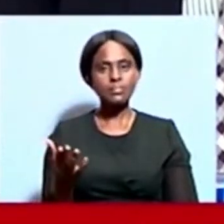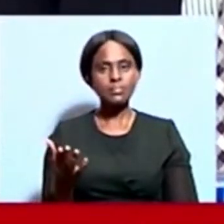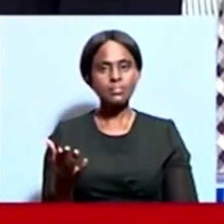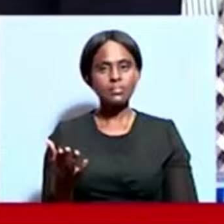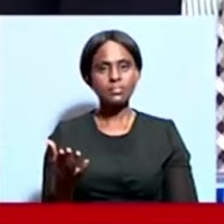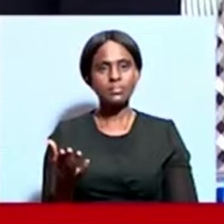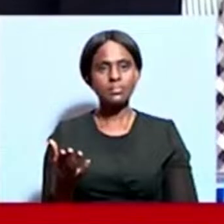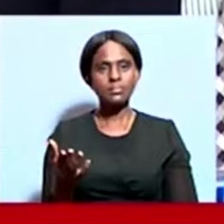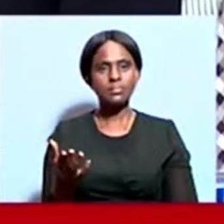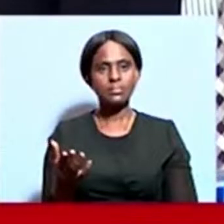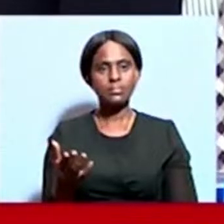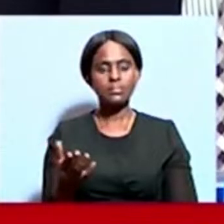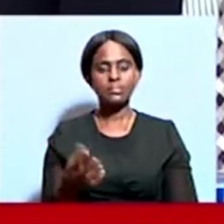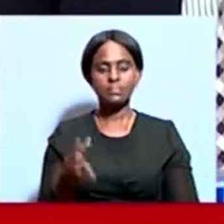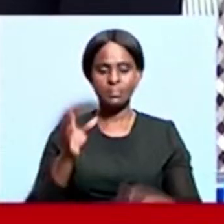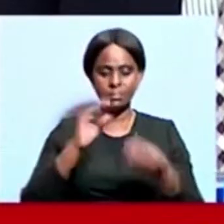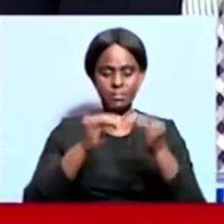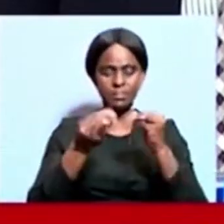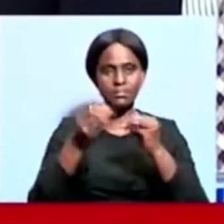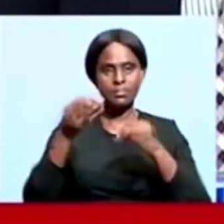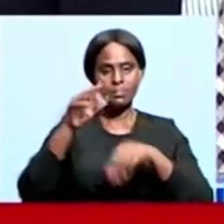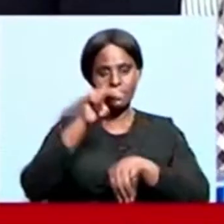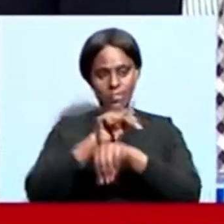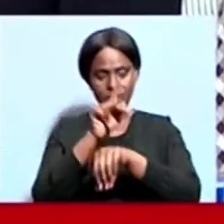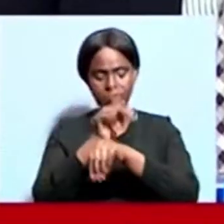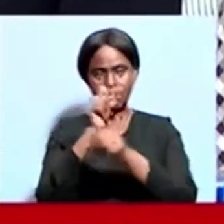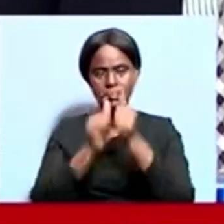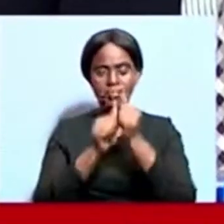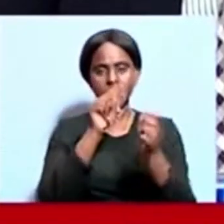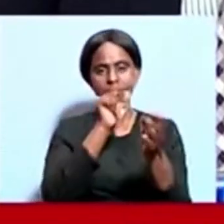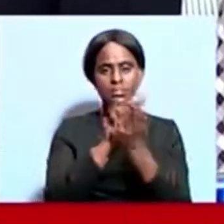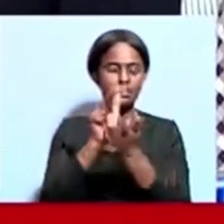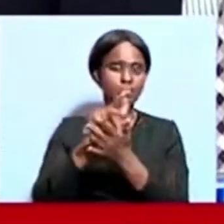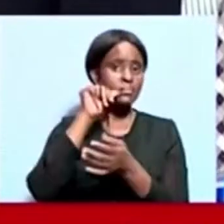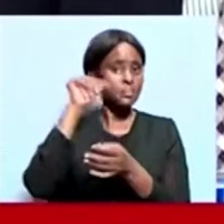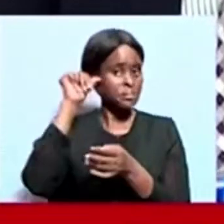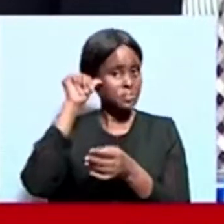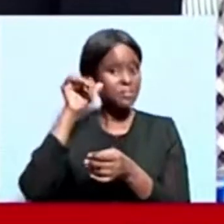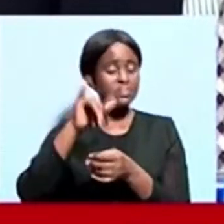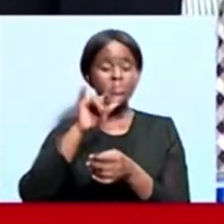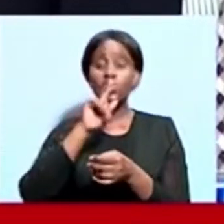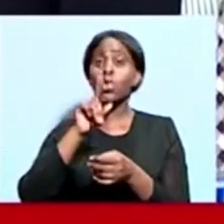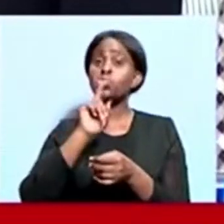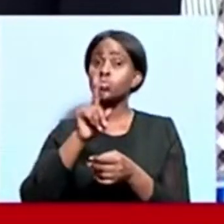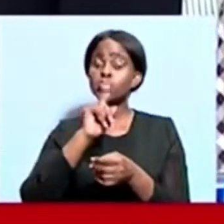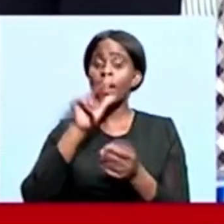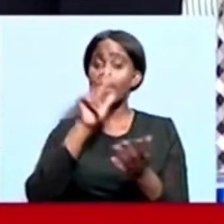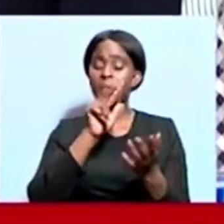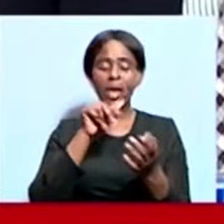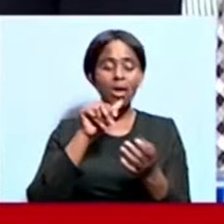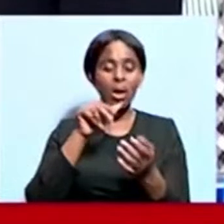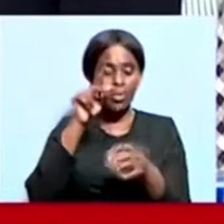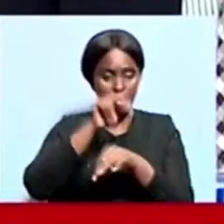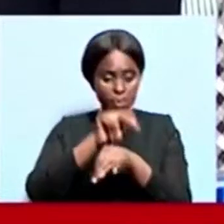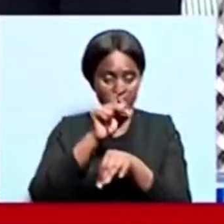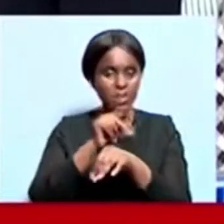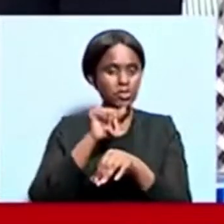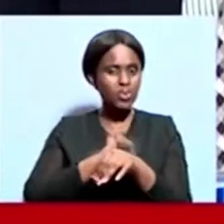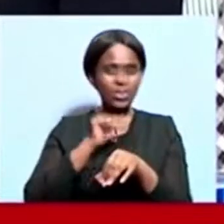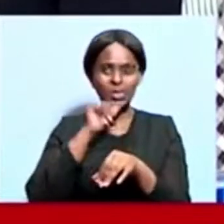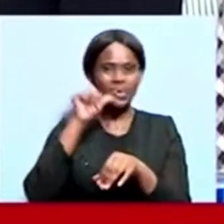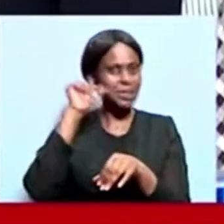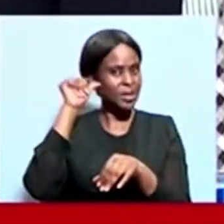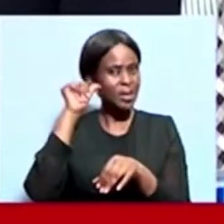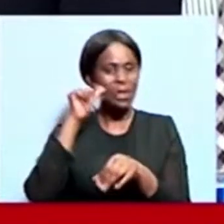the number of projects that were approved, yes, they stand at 27, but then the number of projects